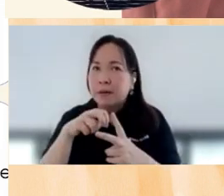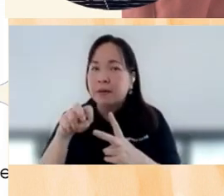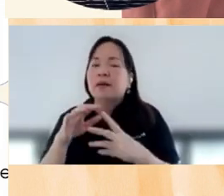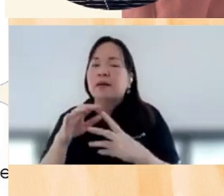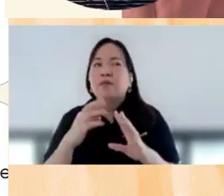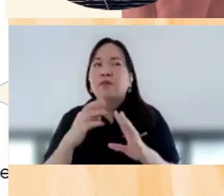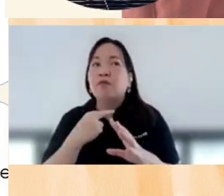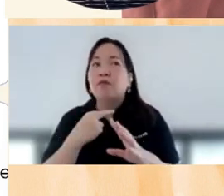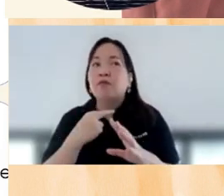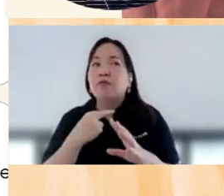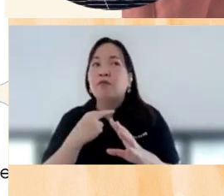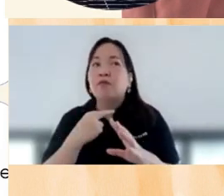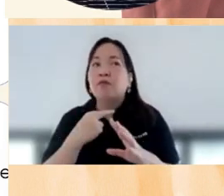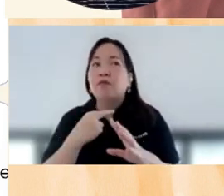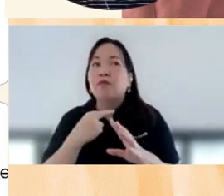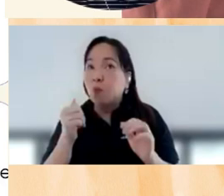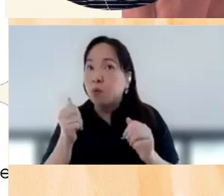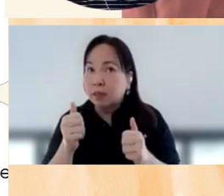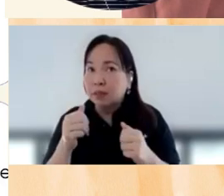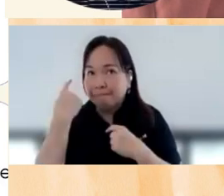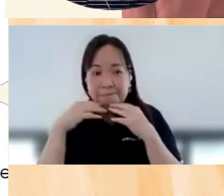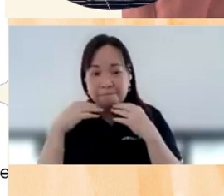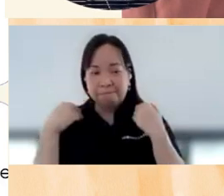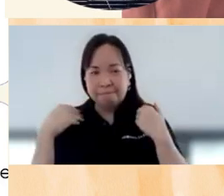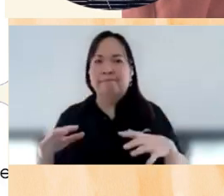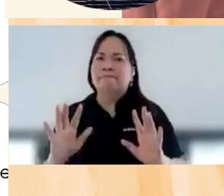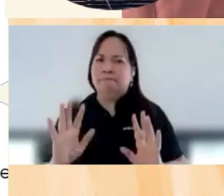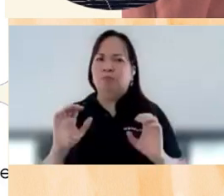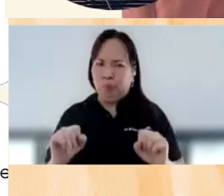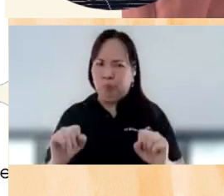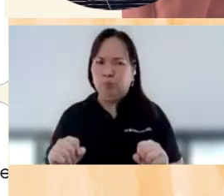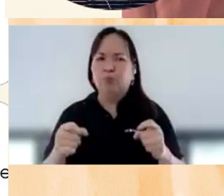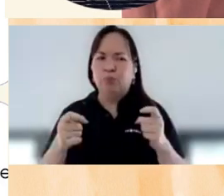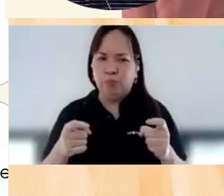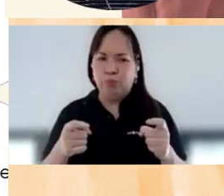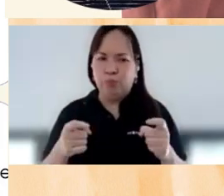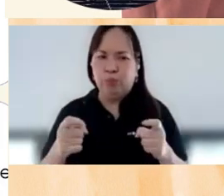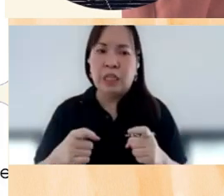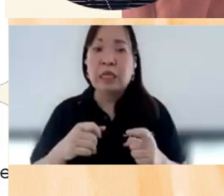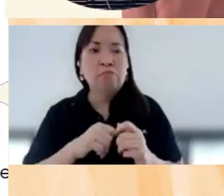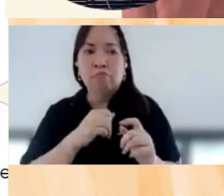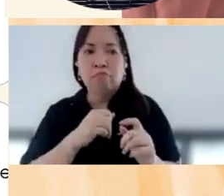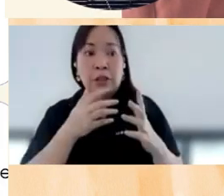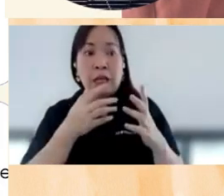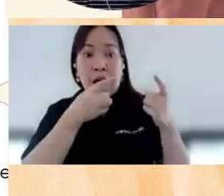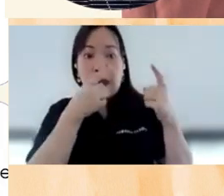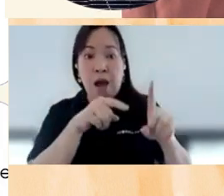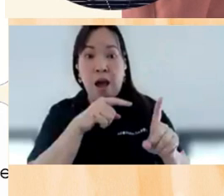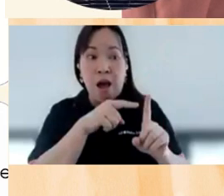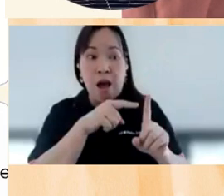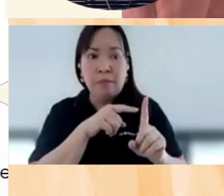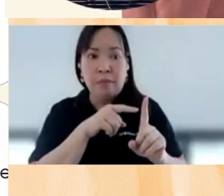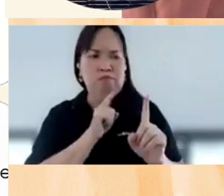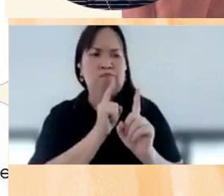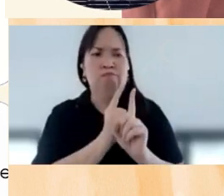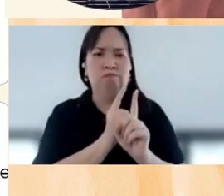that they would not leave them if the child were not safe and protected. And as was mentioned a while